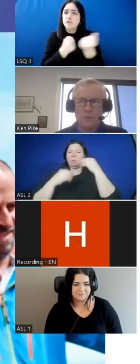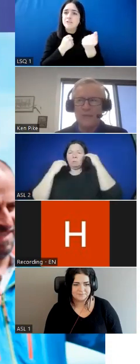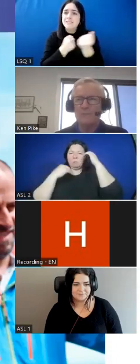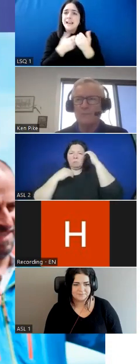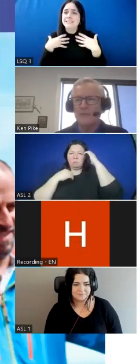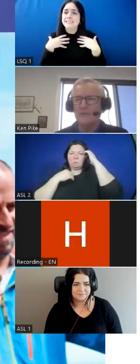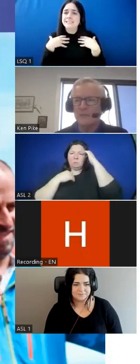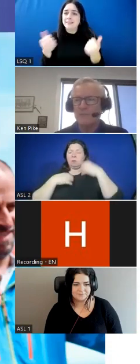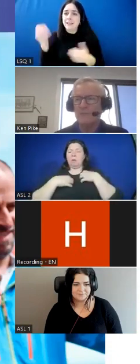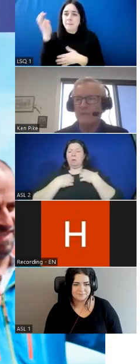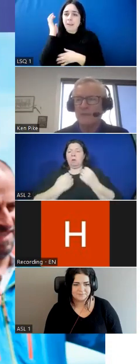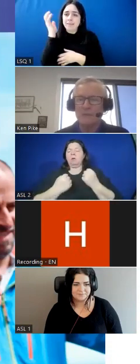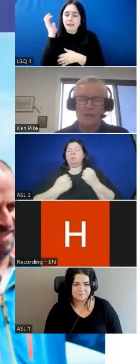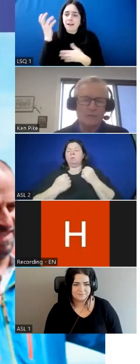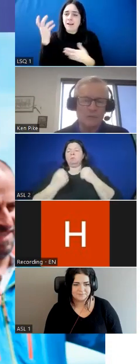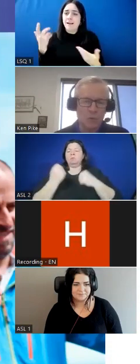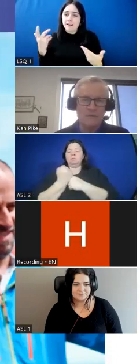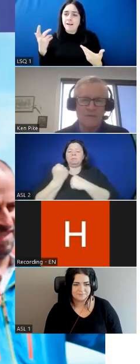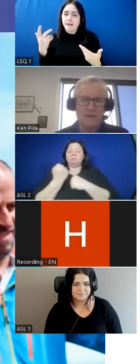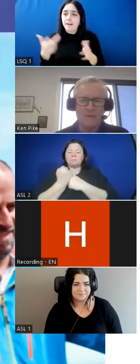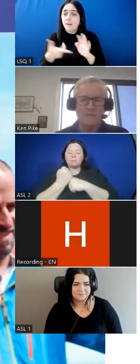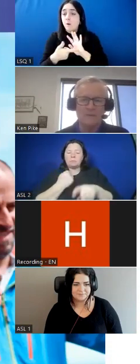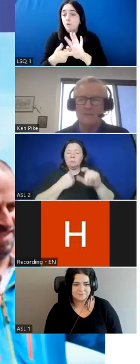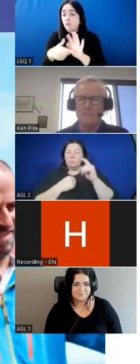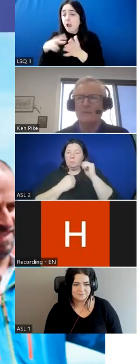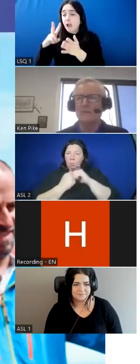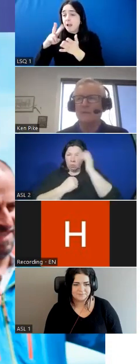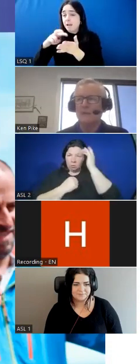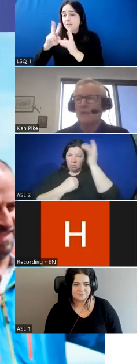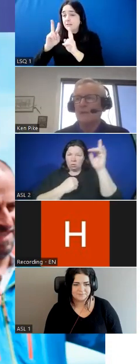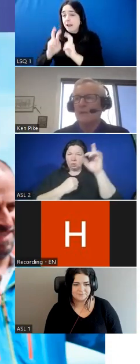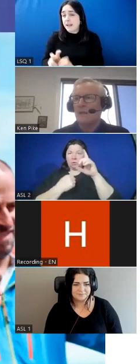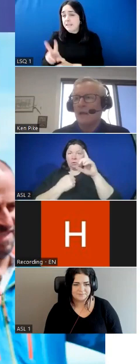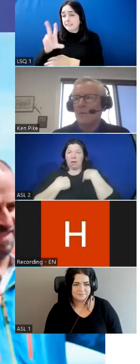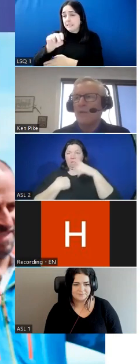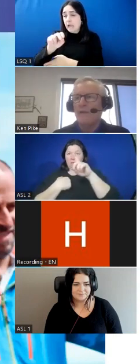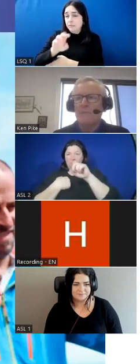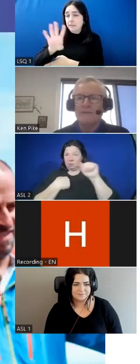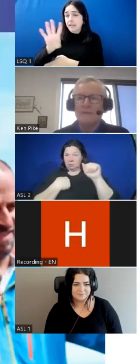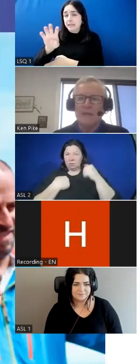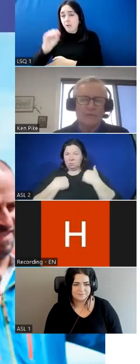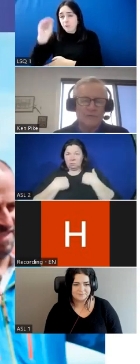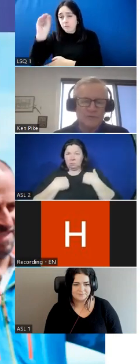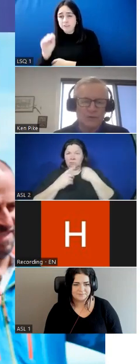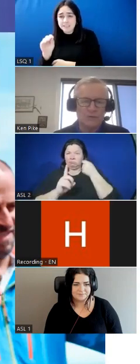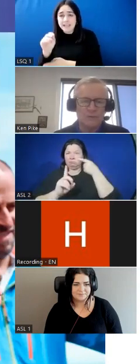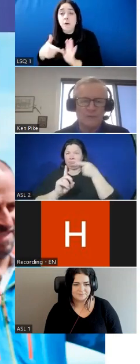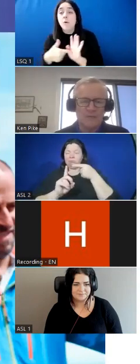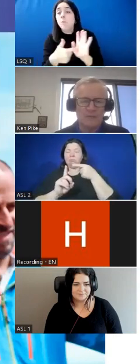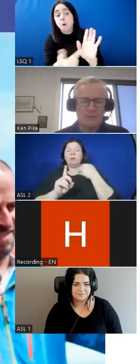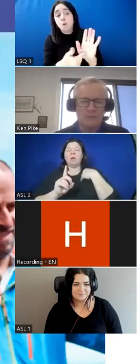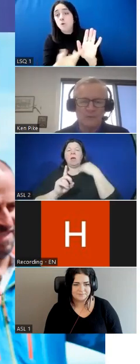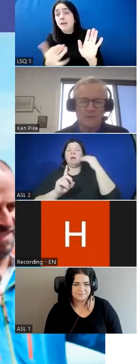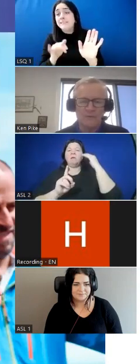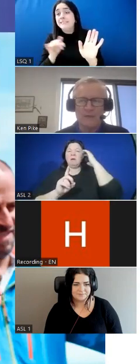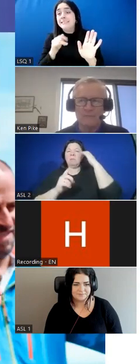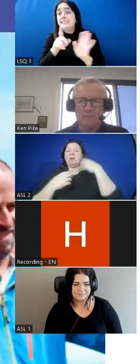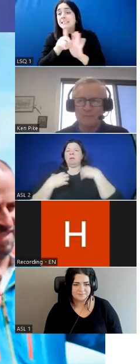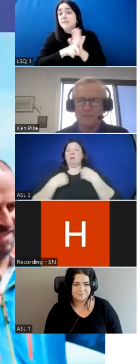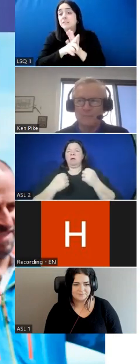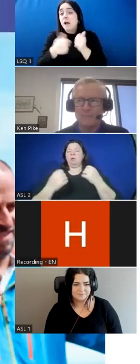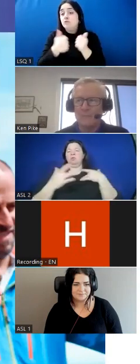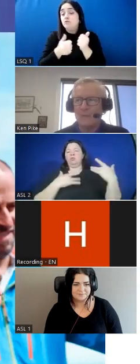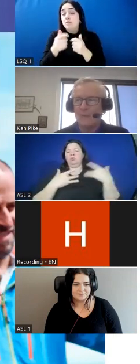to 40% of people with an intellectual or developmental disability will have a mental health concern sometime during their